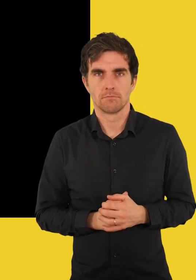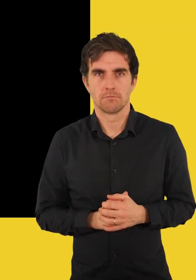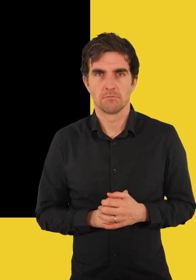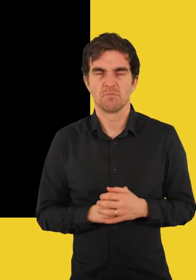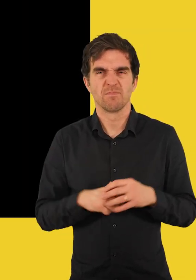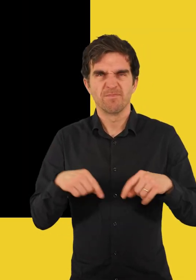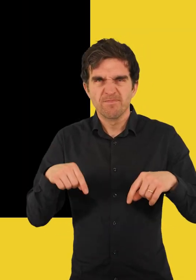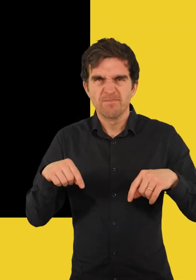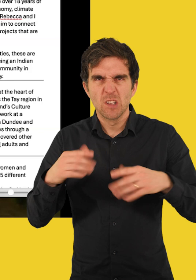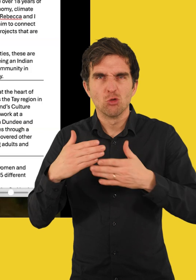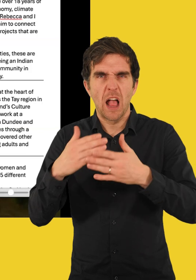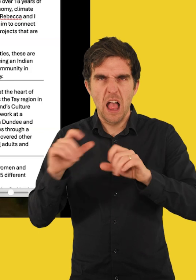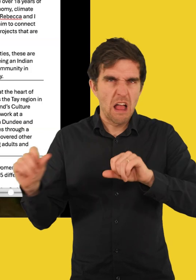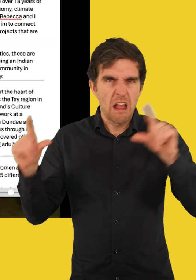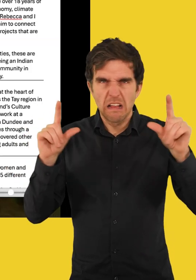sharing practice didn't help.